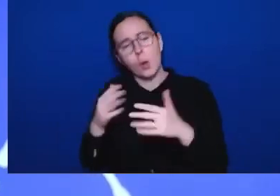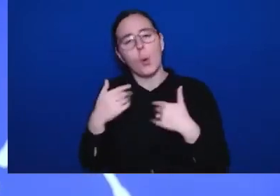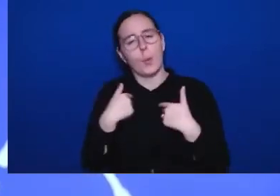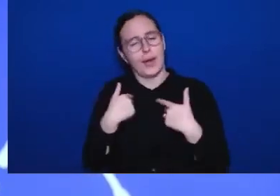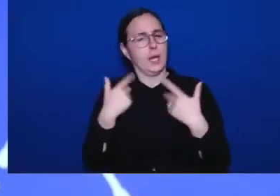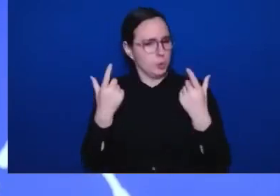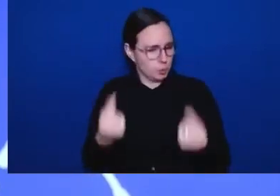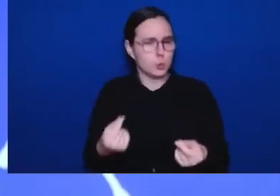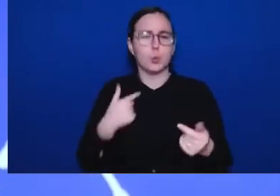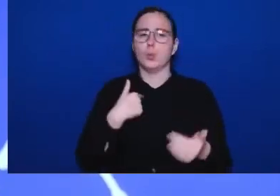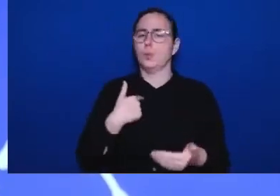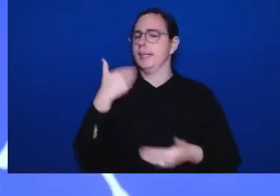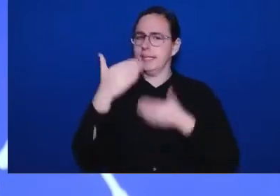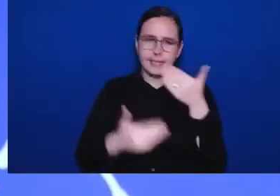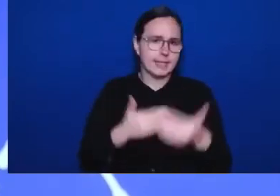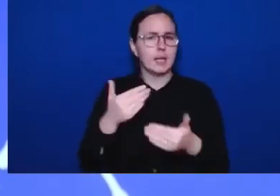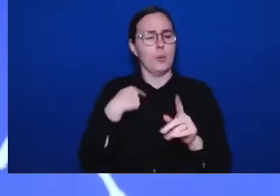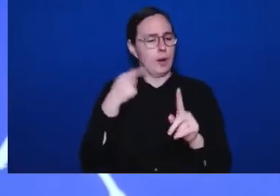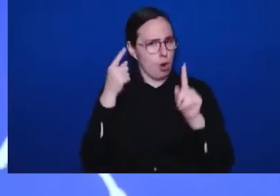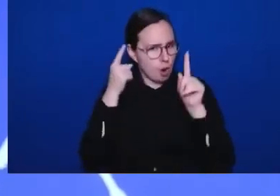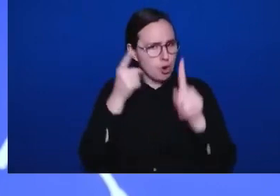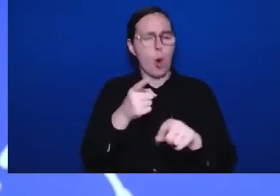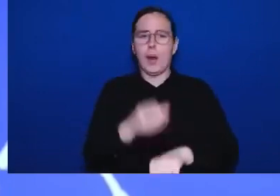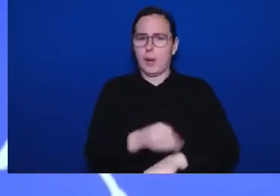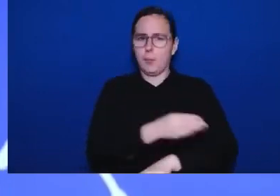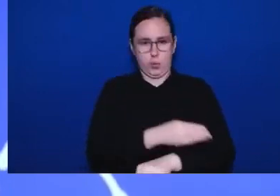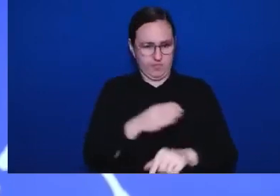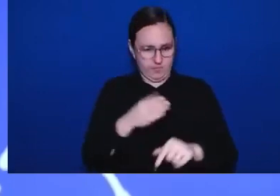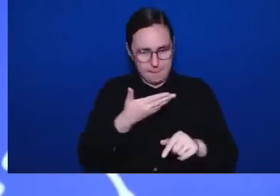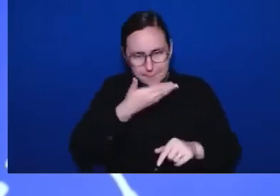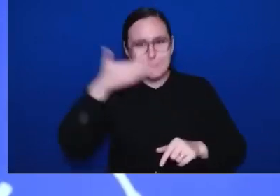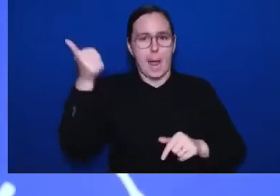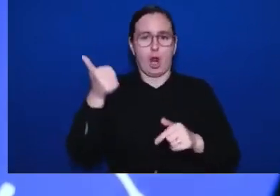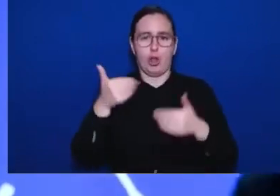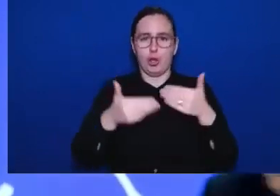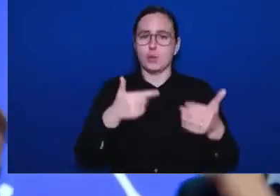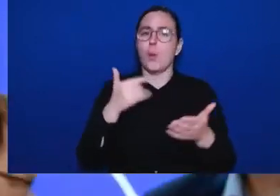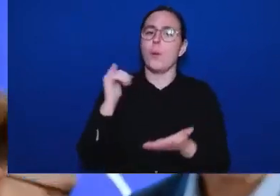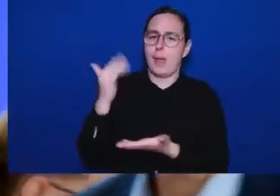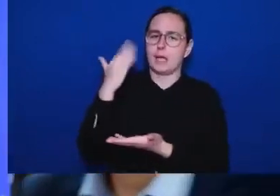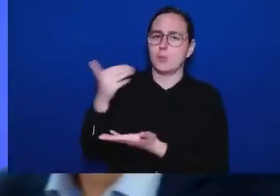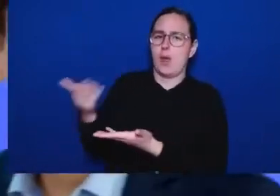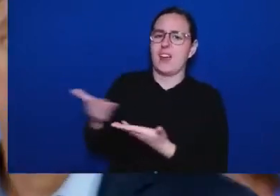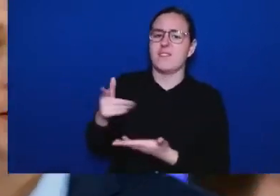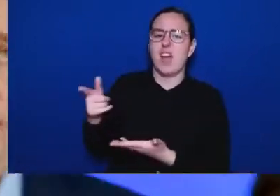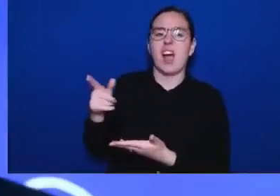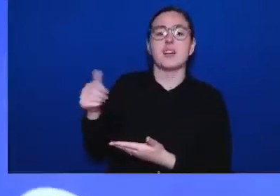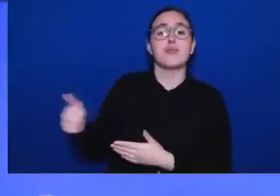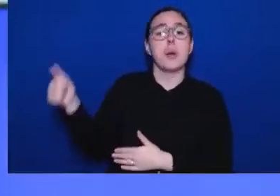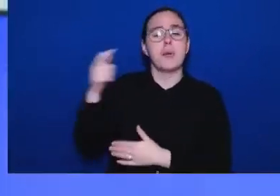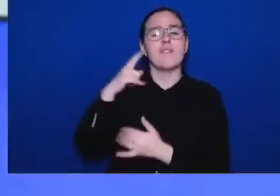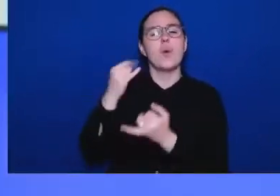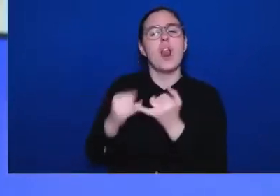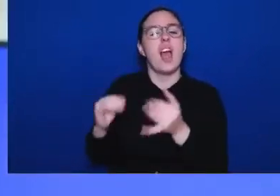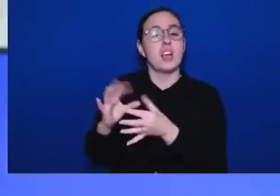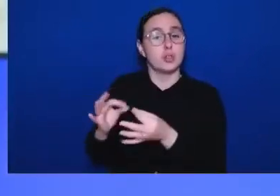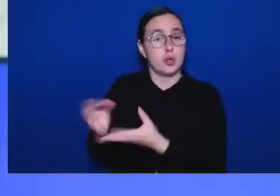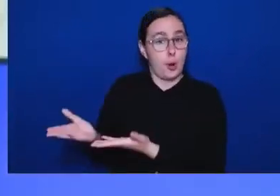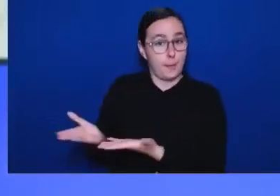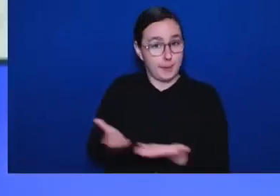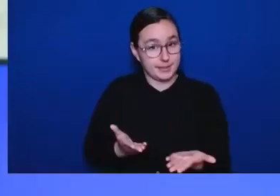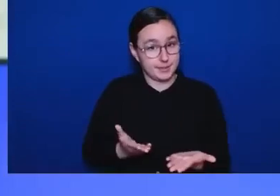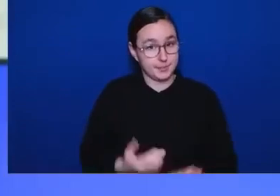doing that work. And I want to invite Premier Eby back up to say a few final words. Thank you very